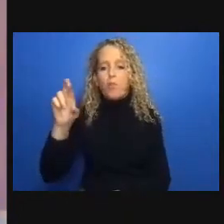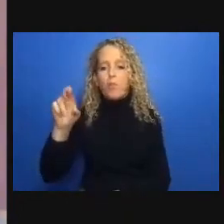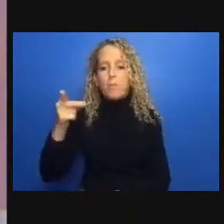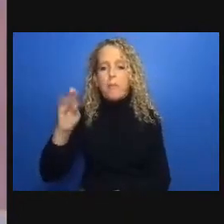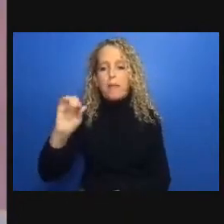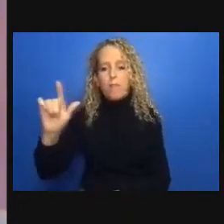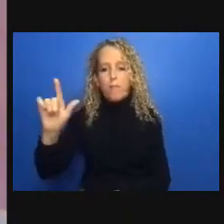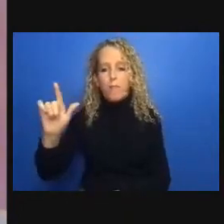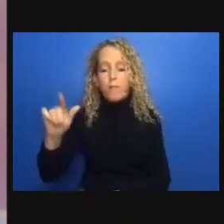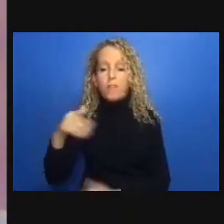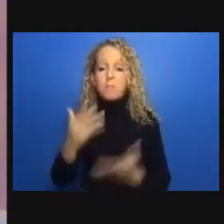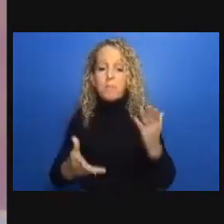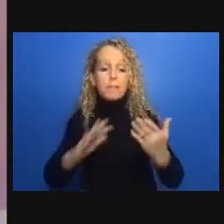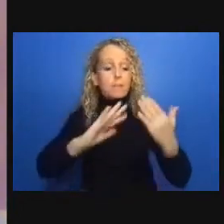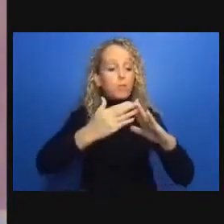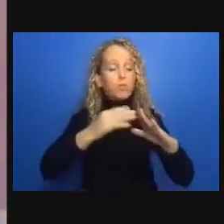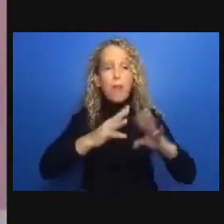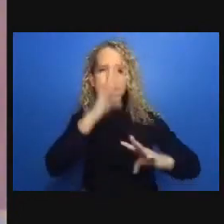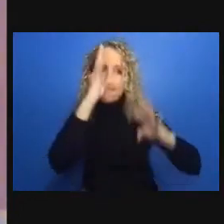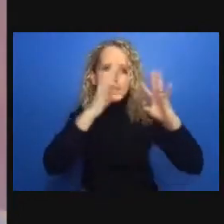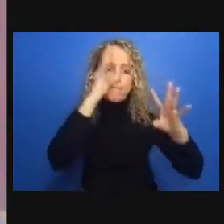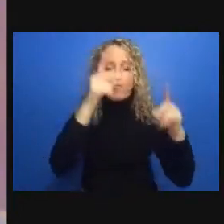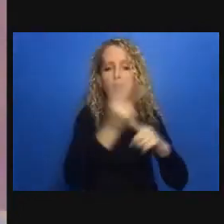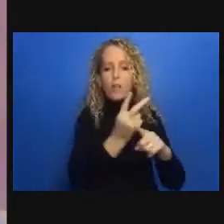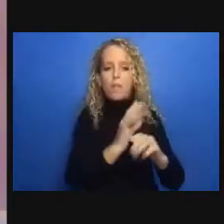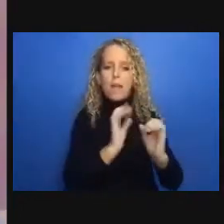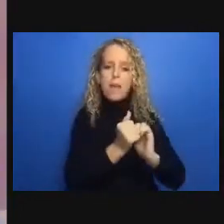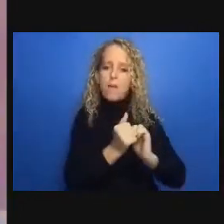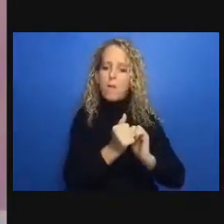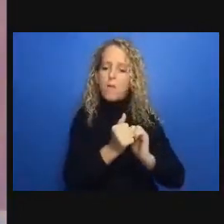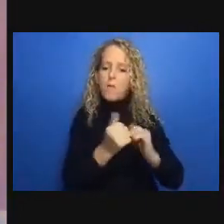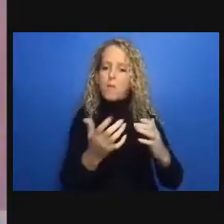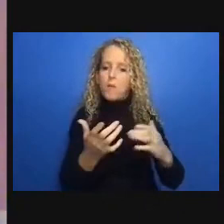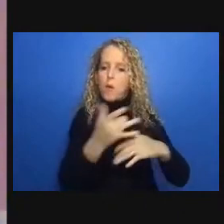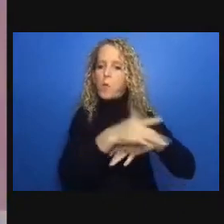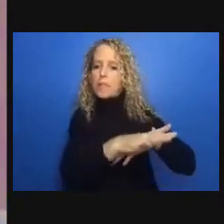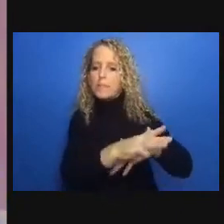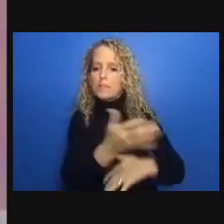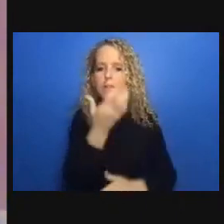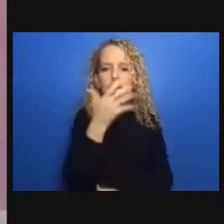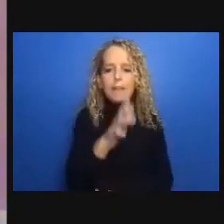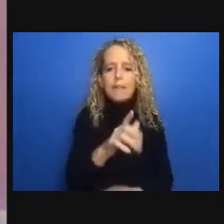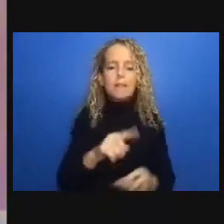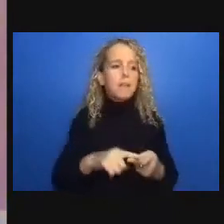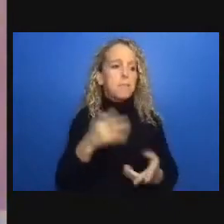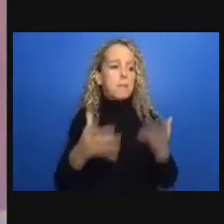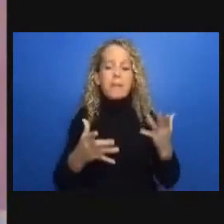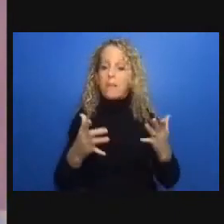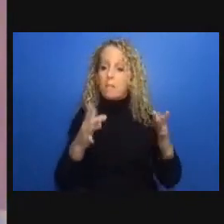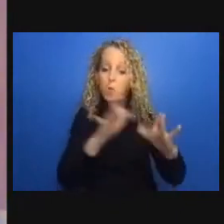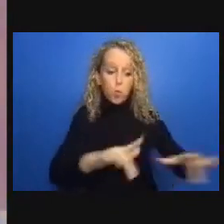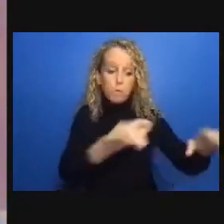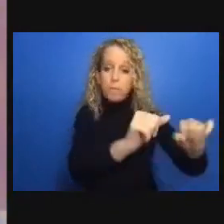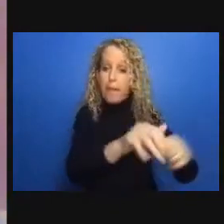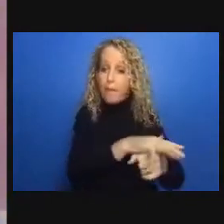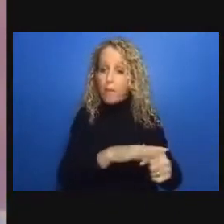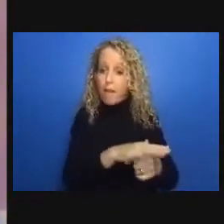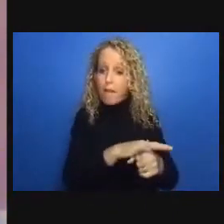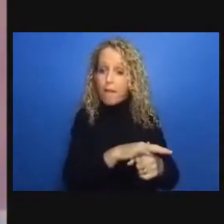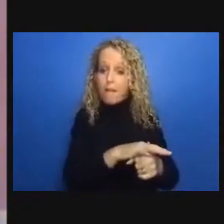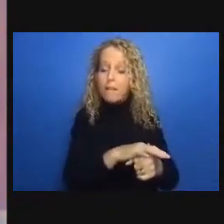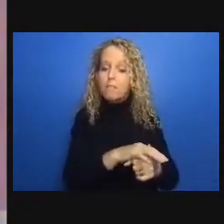get creative around ways to channel and harvest waste heat as well, using vacant lots or unused space for